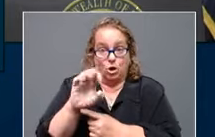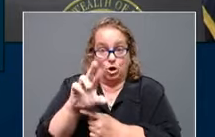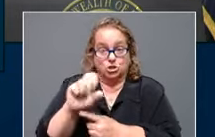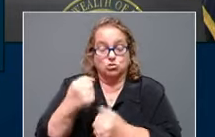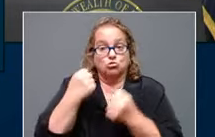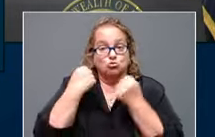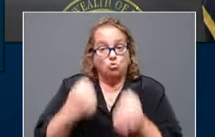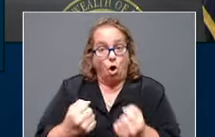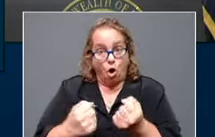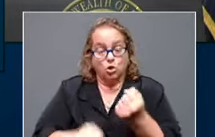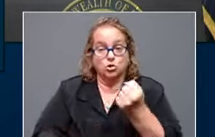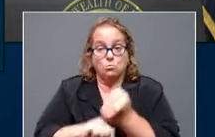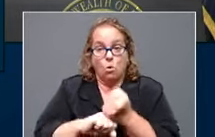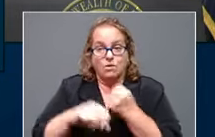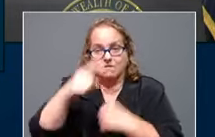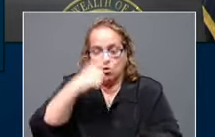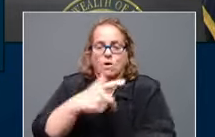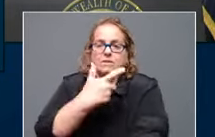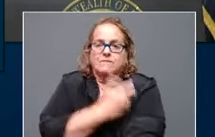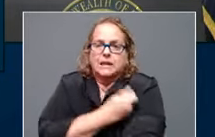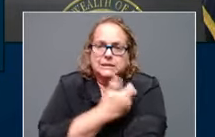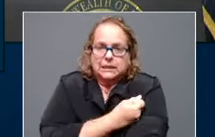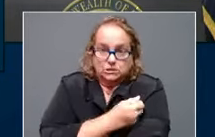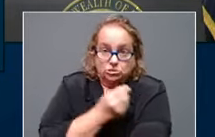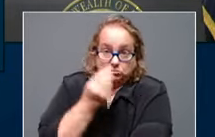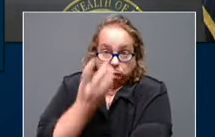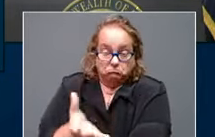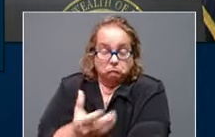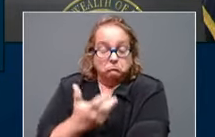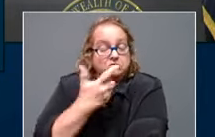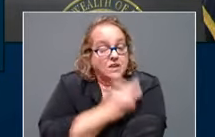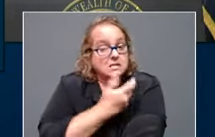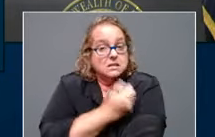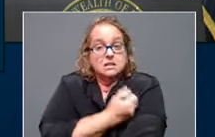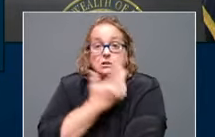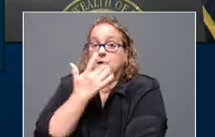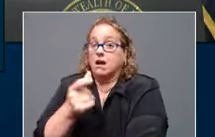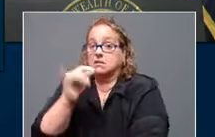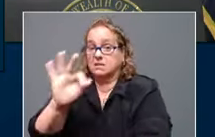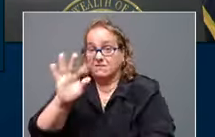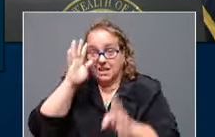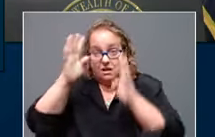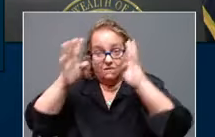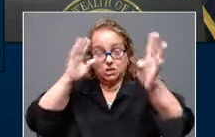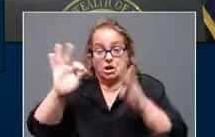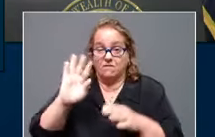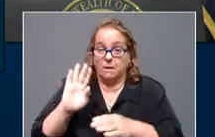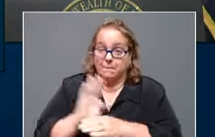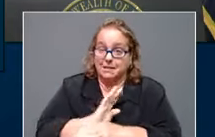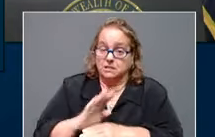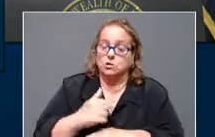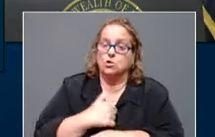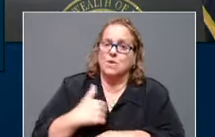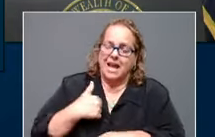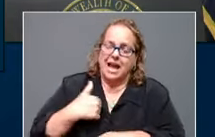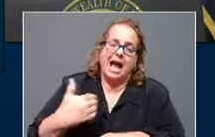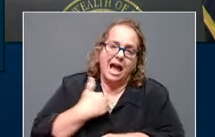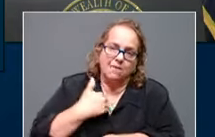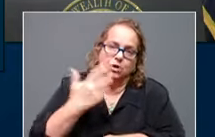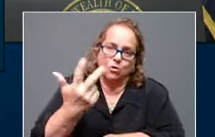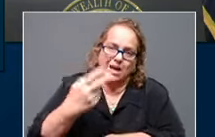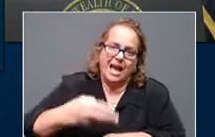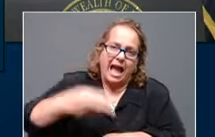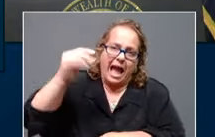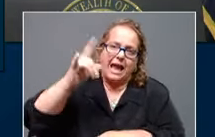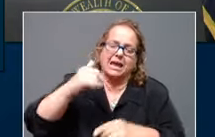work to prevent the spread of COVID-19 and can get us back to normal, which means going to school without a mask,